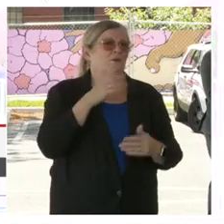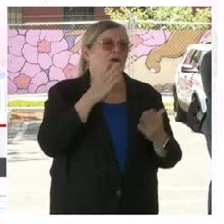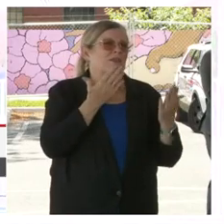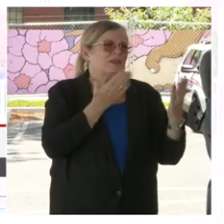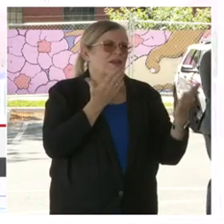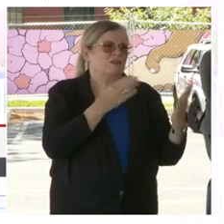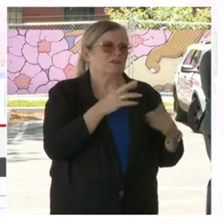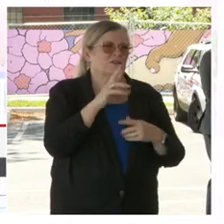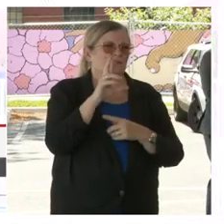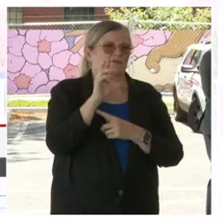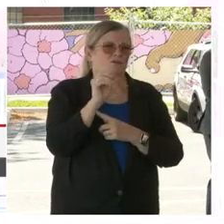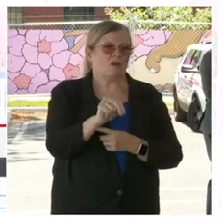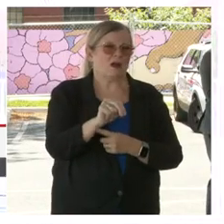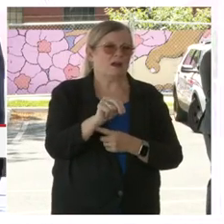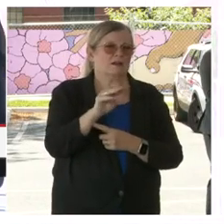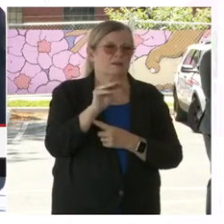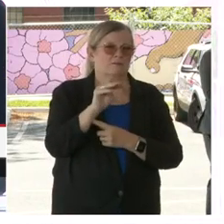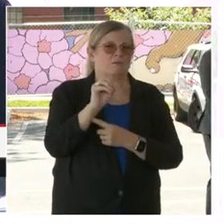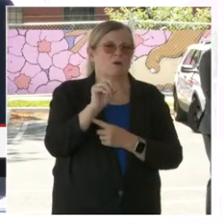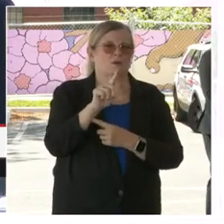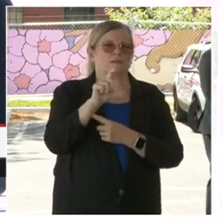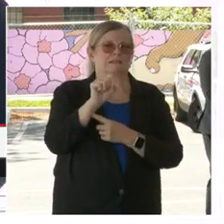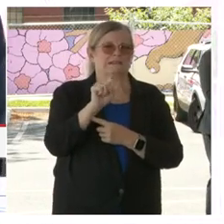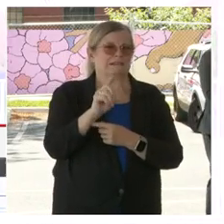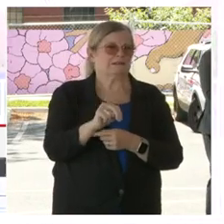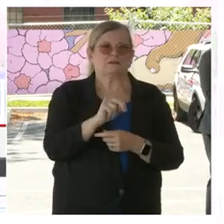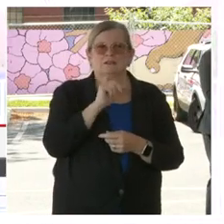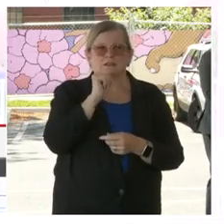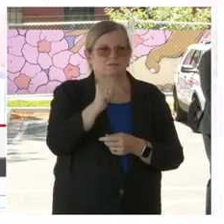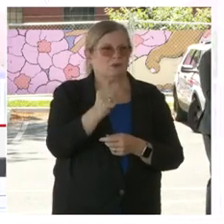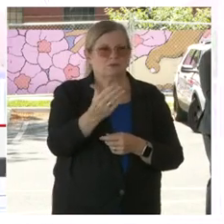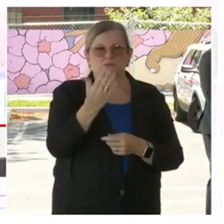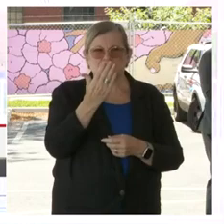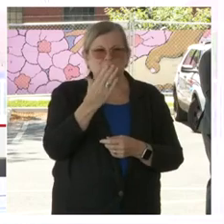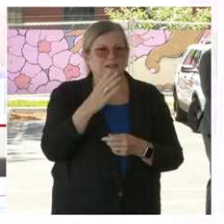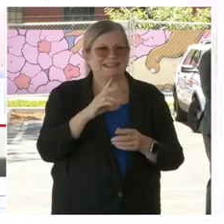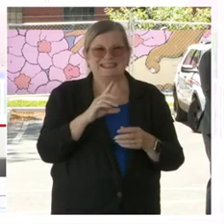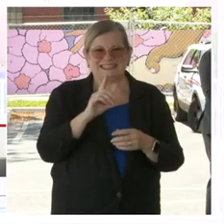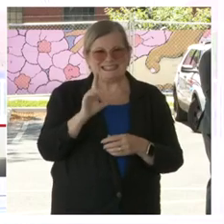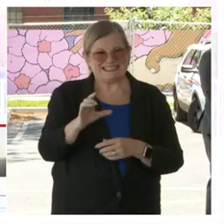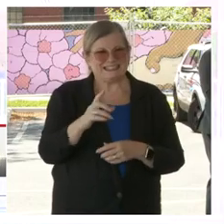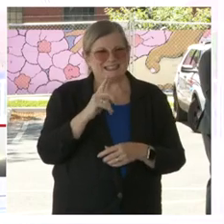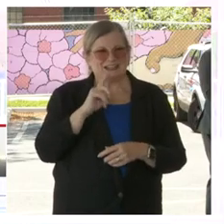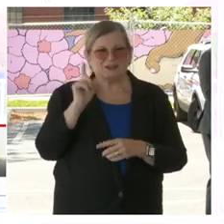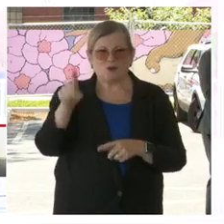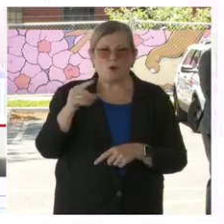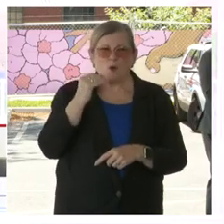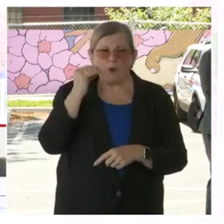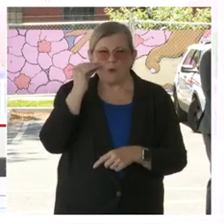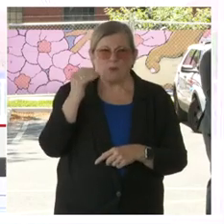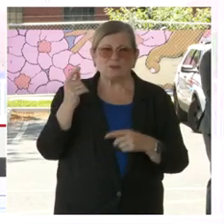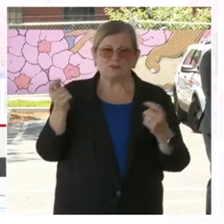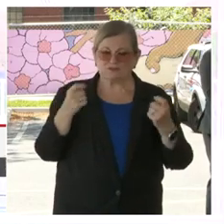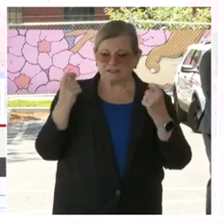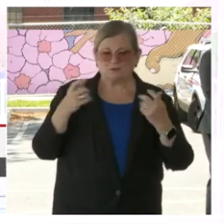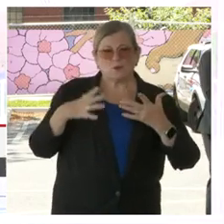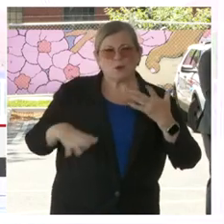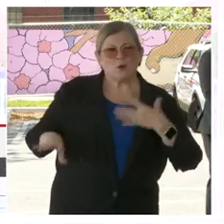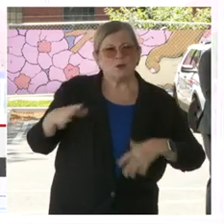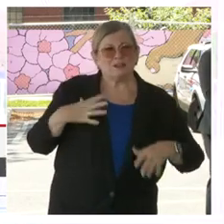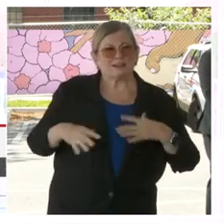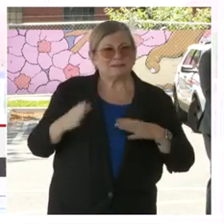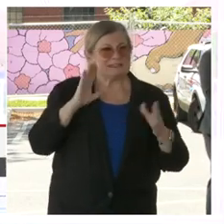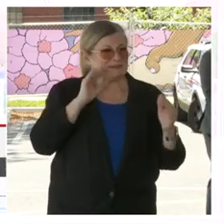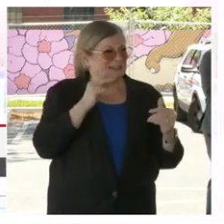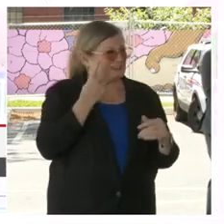Moten and Don't Mute DC for Mumbo versus Gumbo. Go home, change, get in your festival gear, and we're gonna expect to see you later tonight.